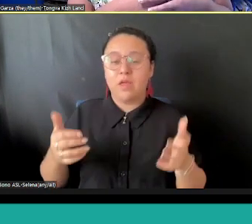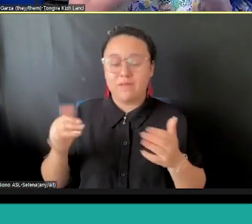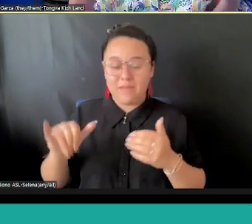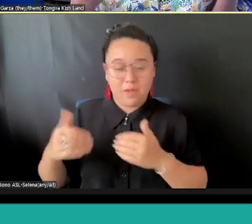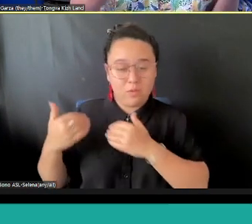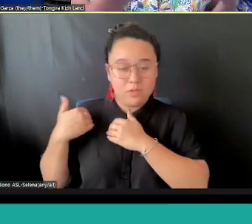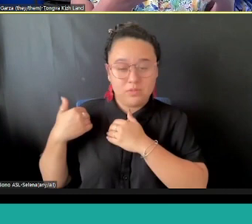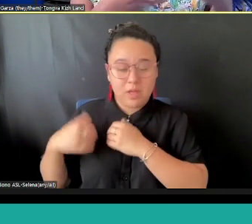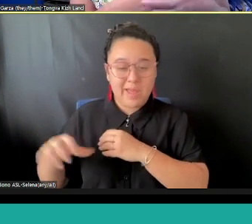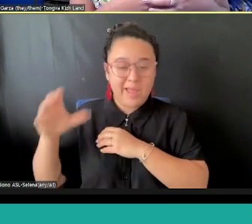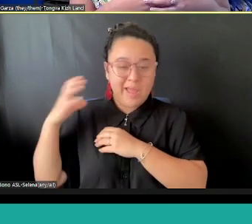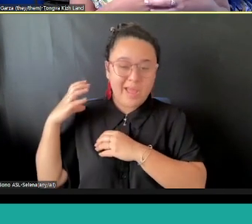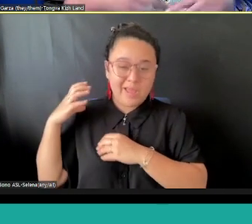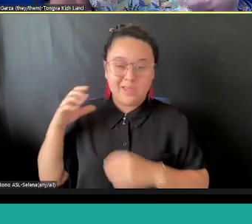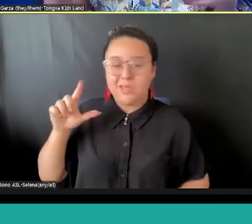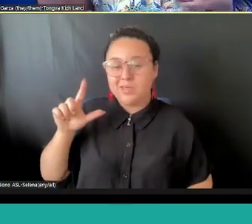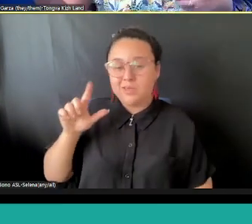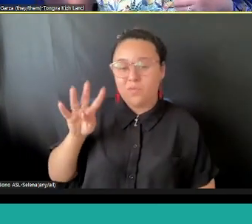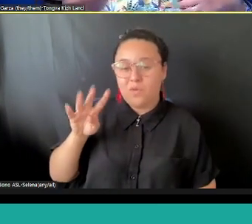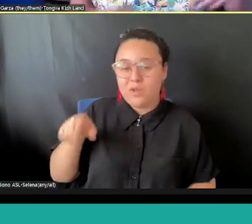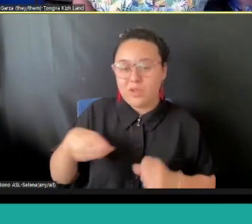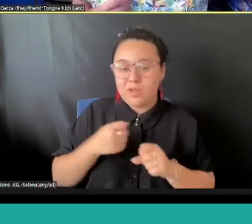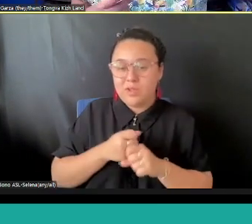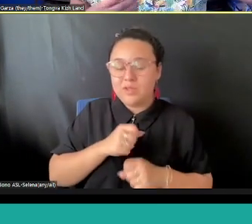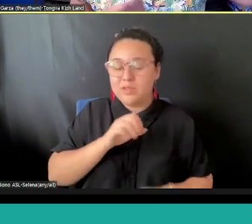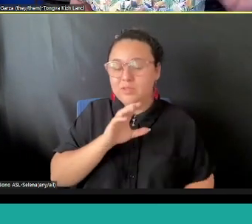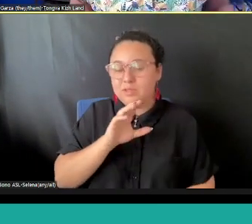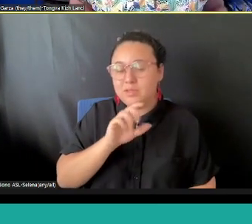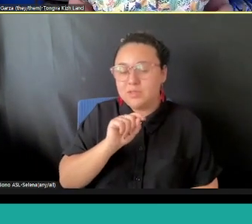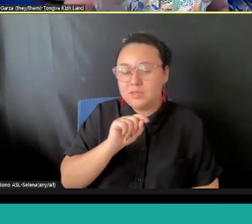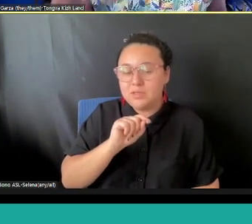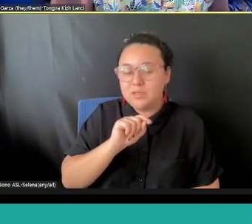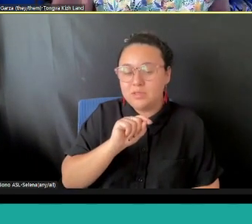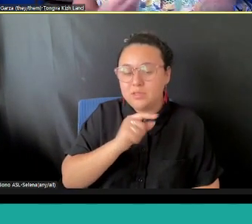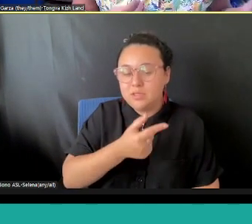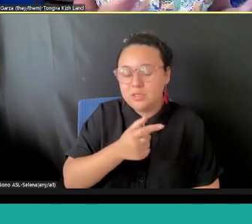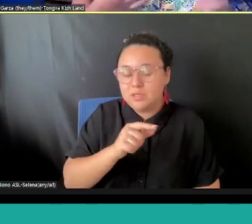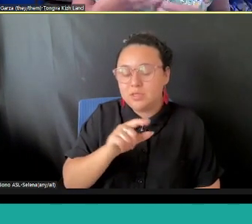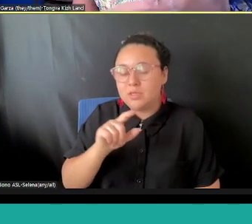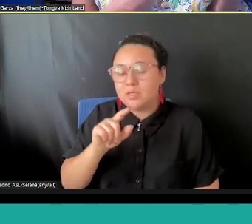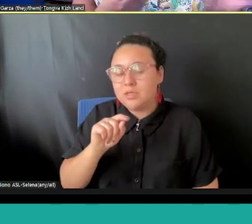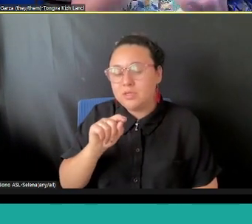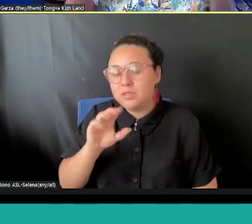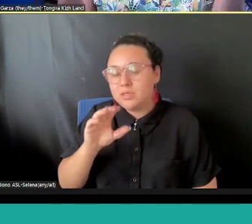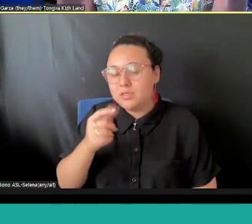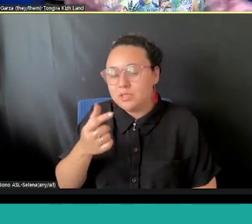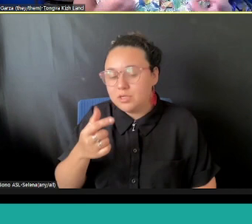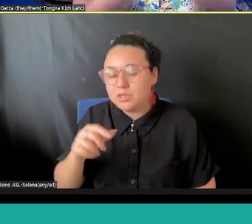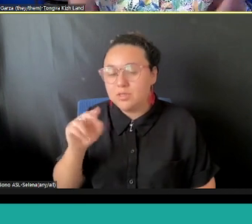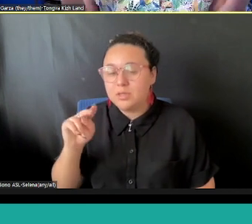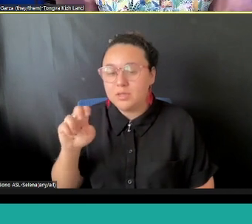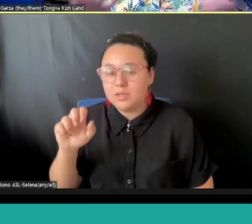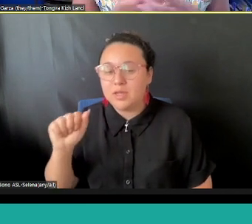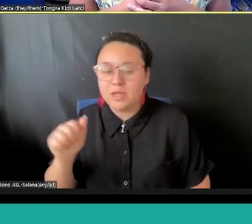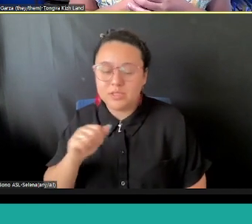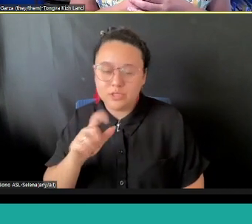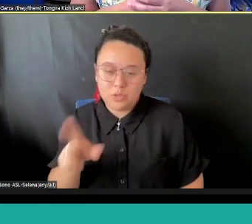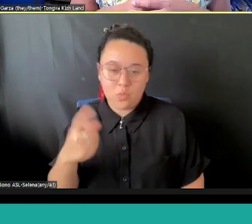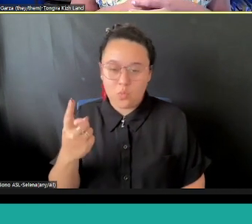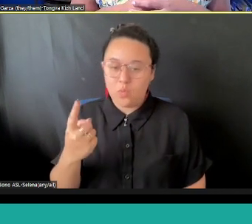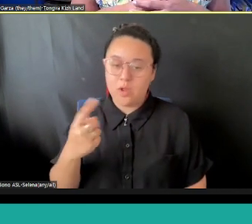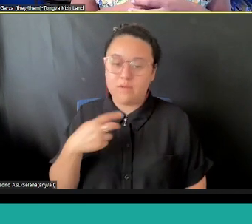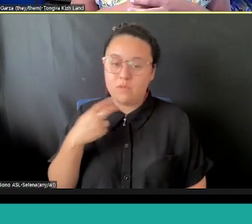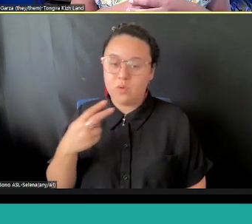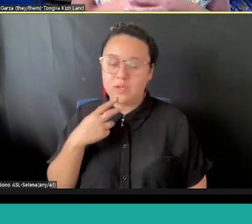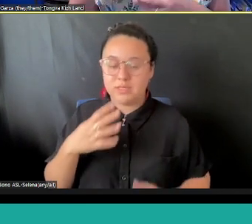know, for 24 years at CTG and also at TCG and also at NEA. And, you know, she had to be the one voice, the, you know, and how